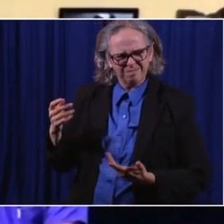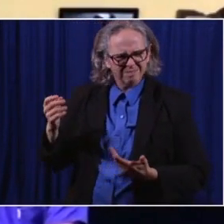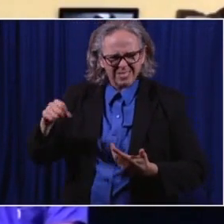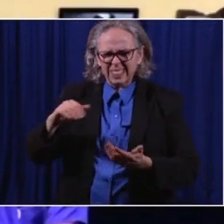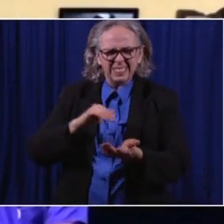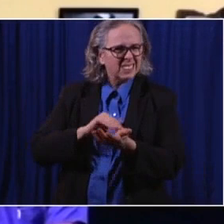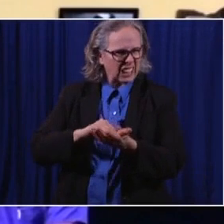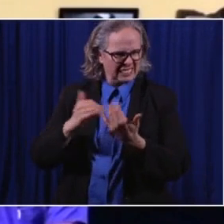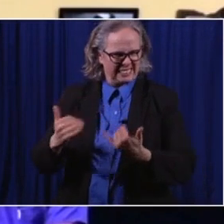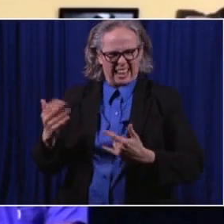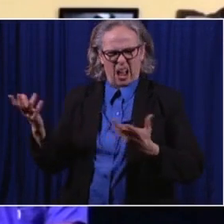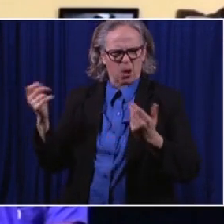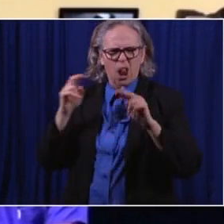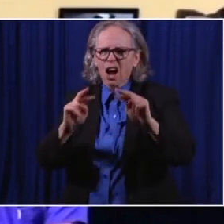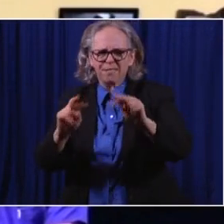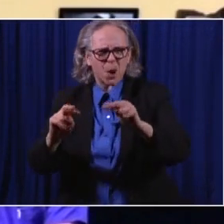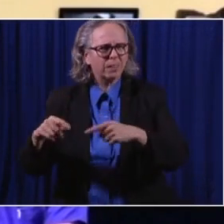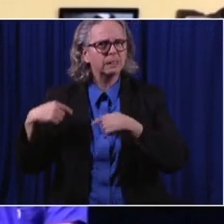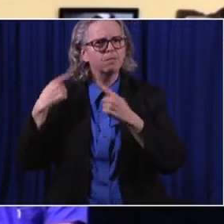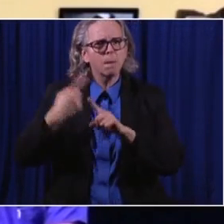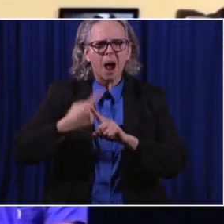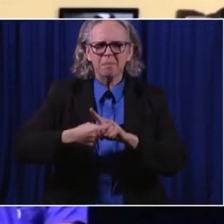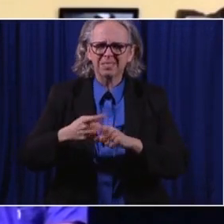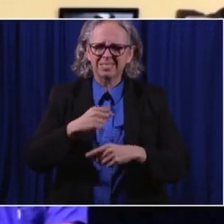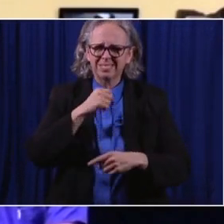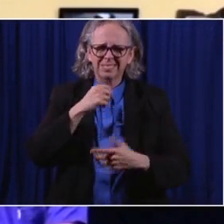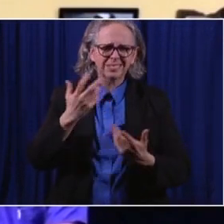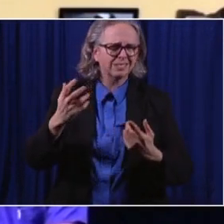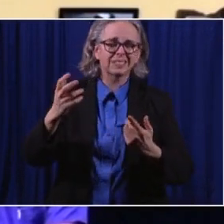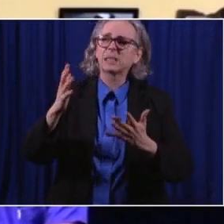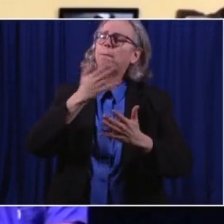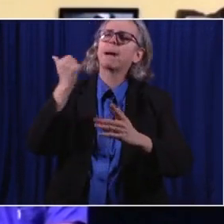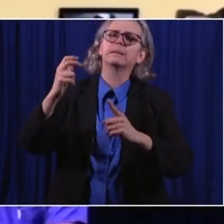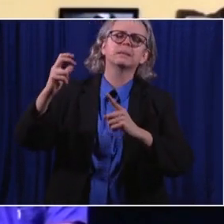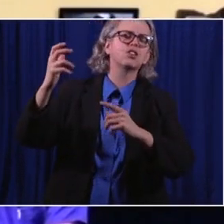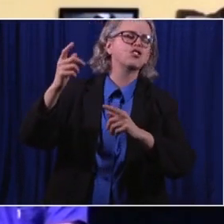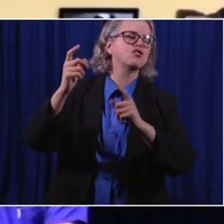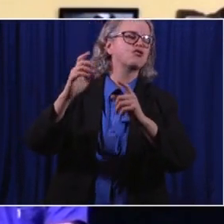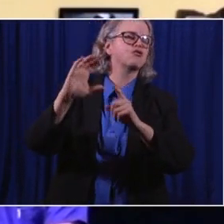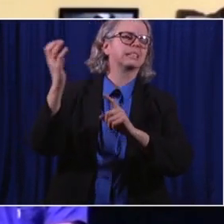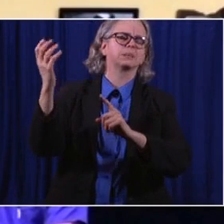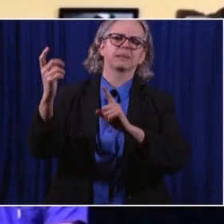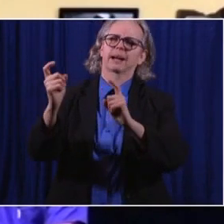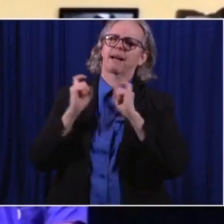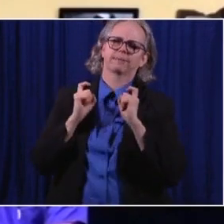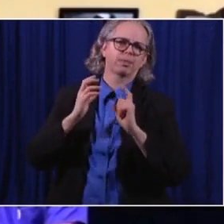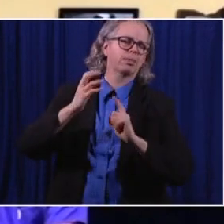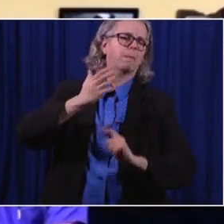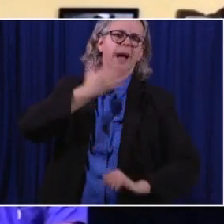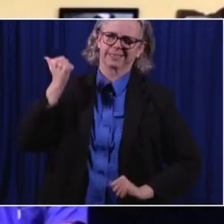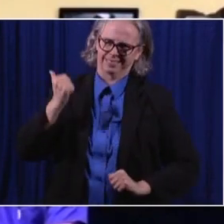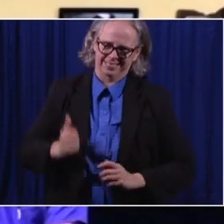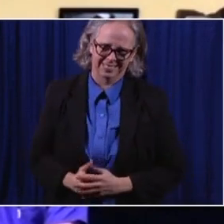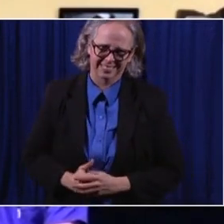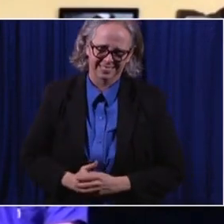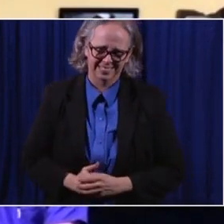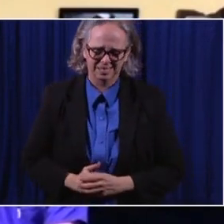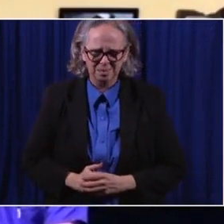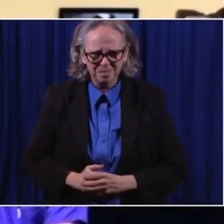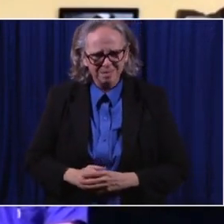This is one of the best Christmas gifts we could have asked for. Well, we appreciate everything you're doing.